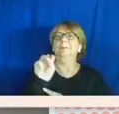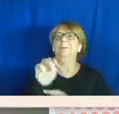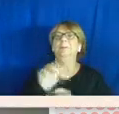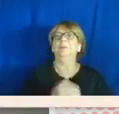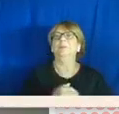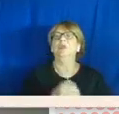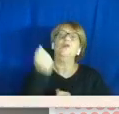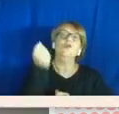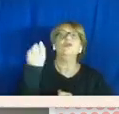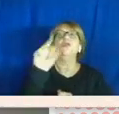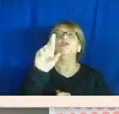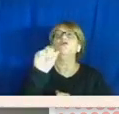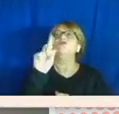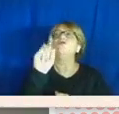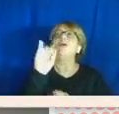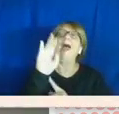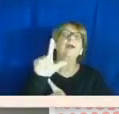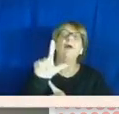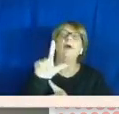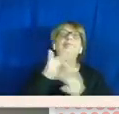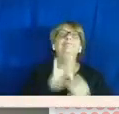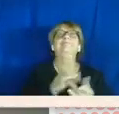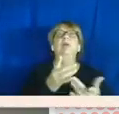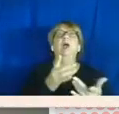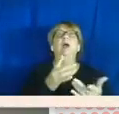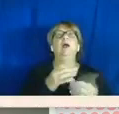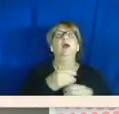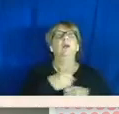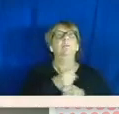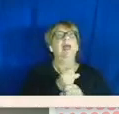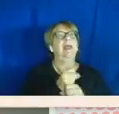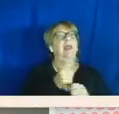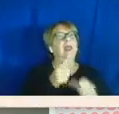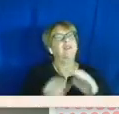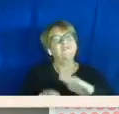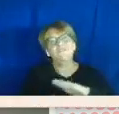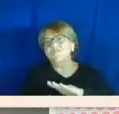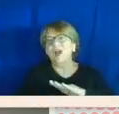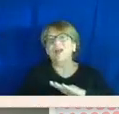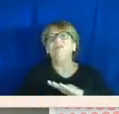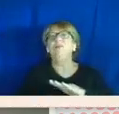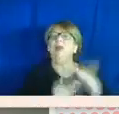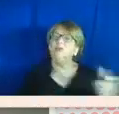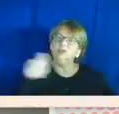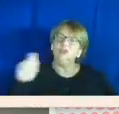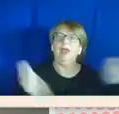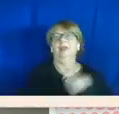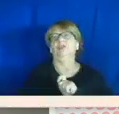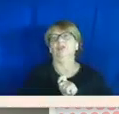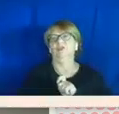Radical in terms of making fundamental change.